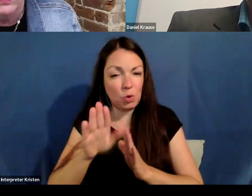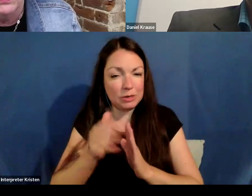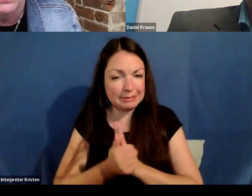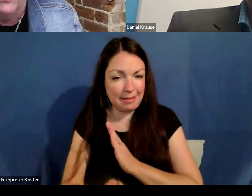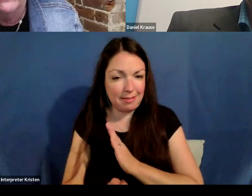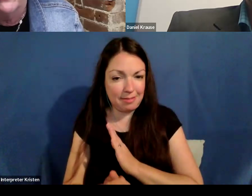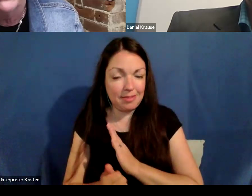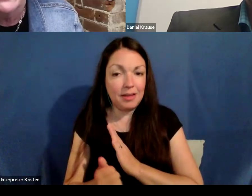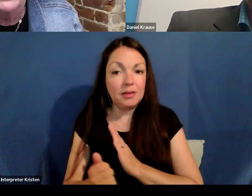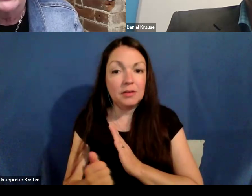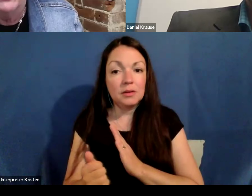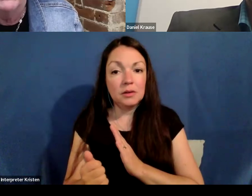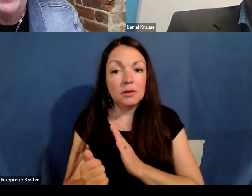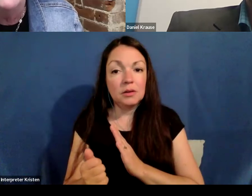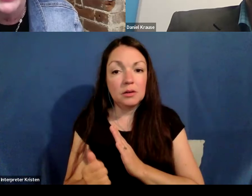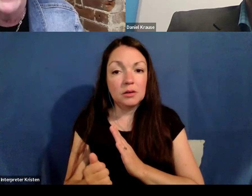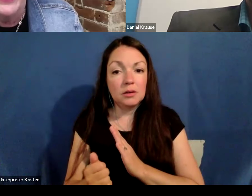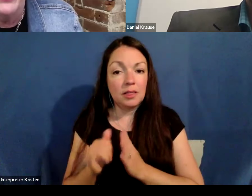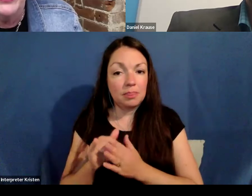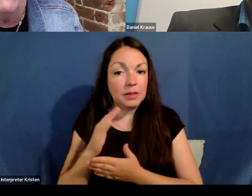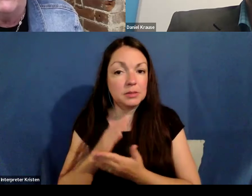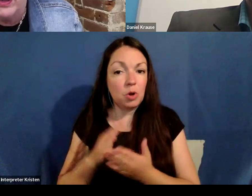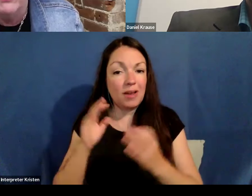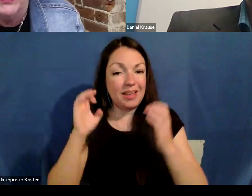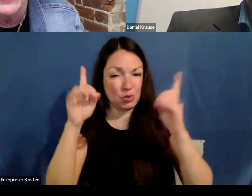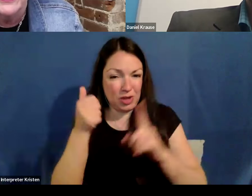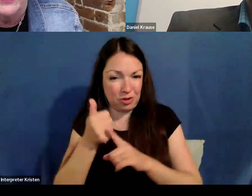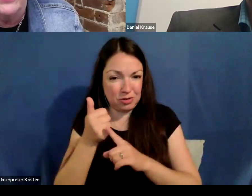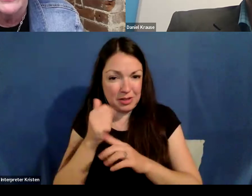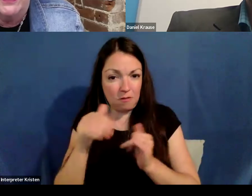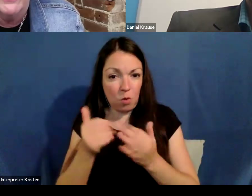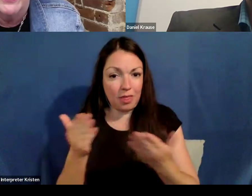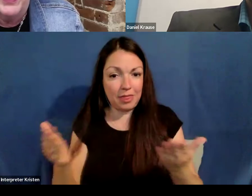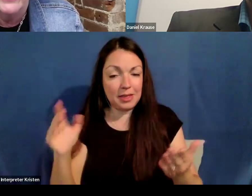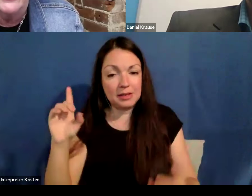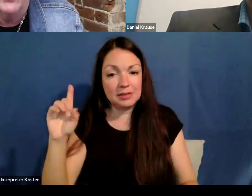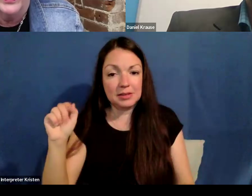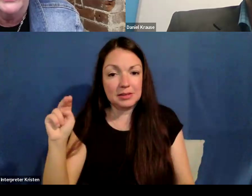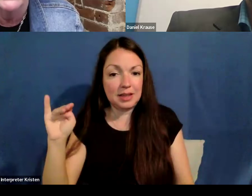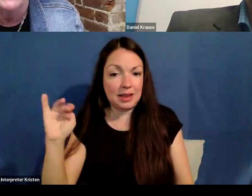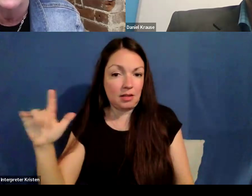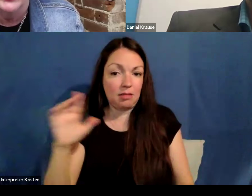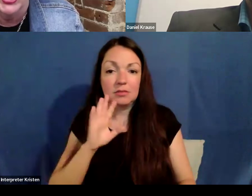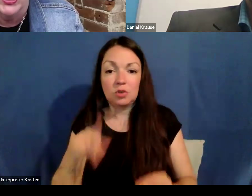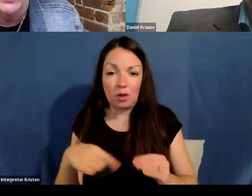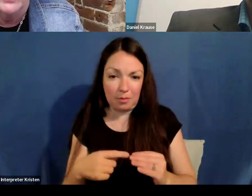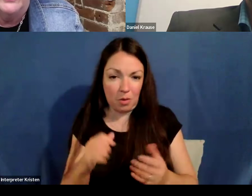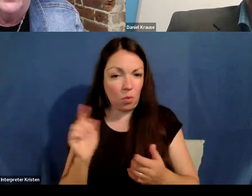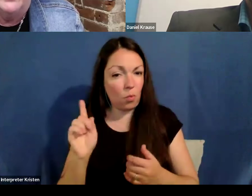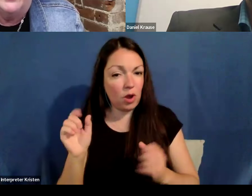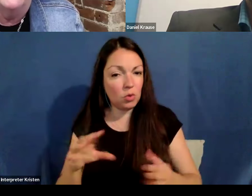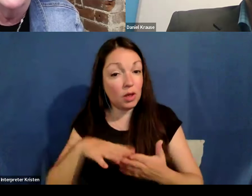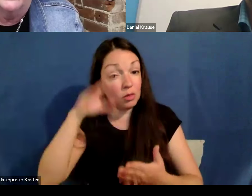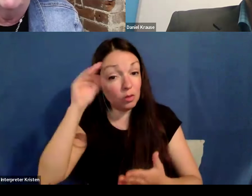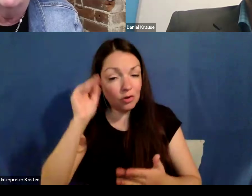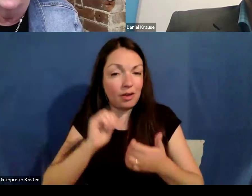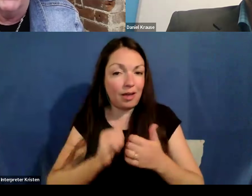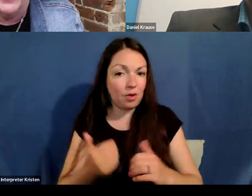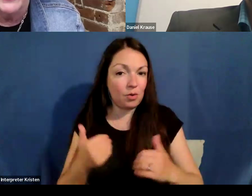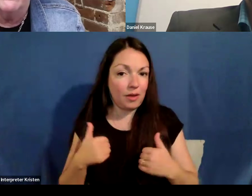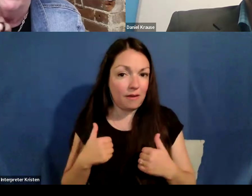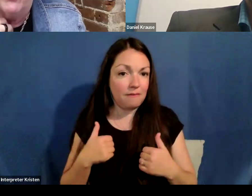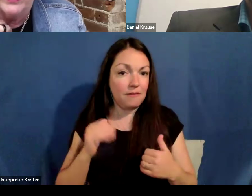skill, one of those is also educating yourself on all the things that Daniel's talking about. So where can you learn how to have